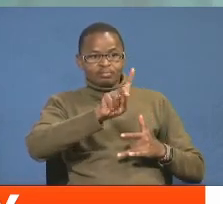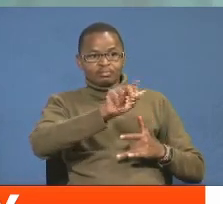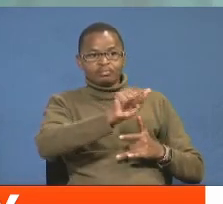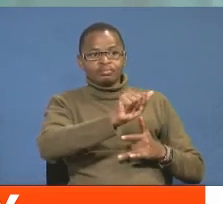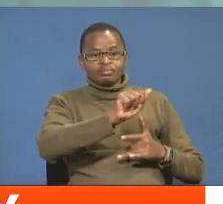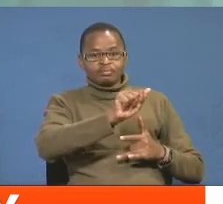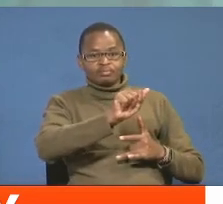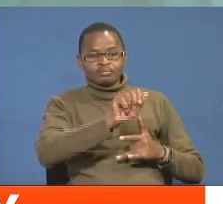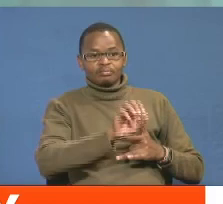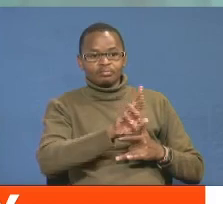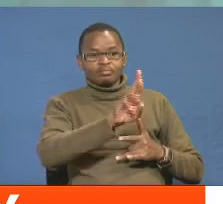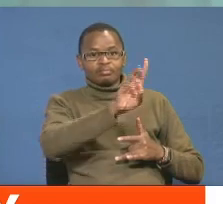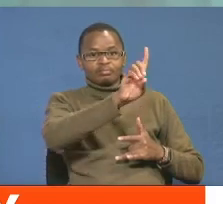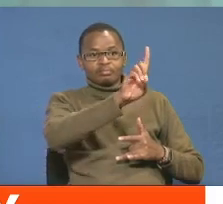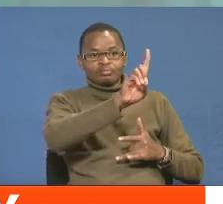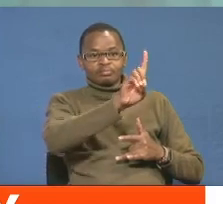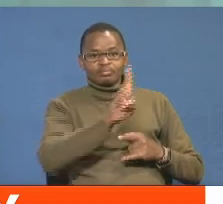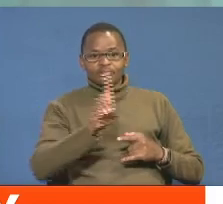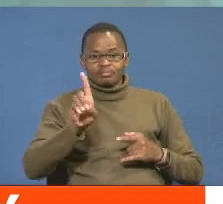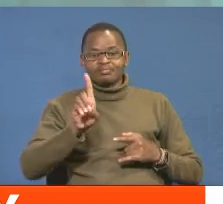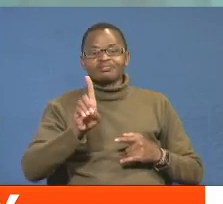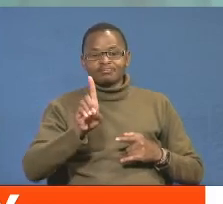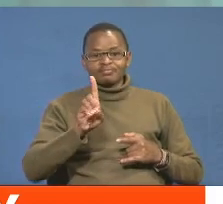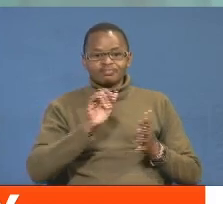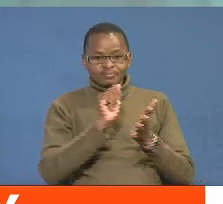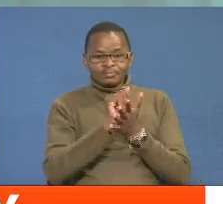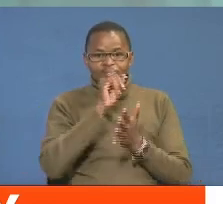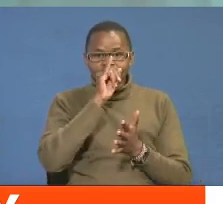vaccine safety and also the third wave of coronavirus pandemic that is here.